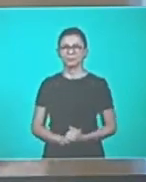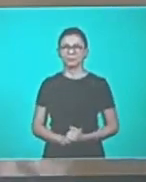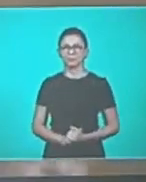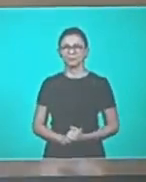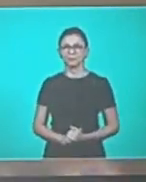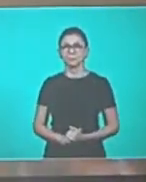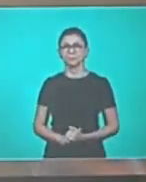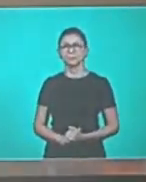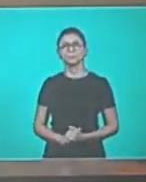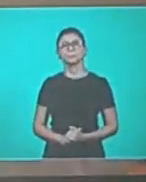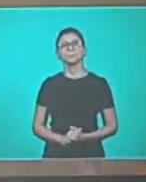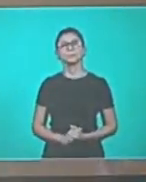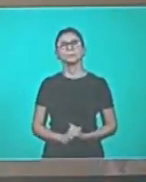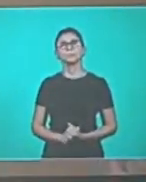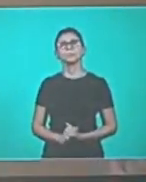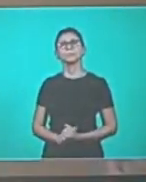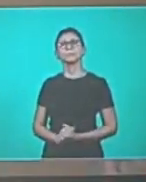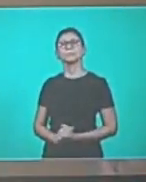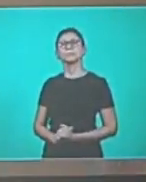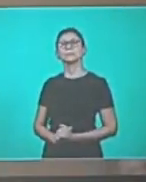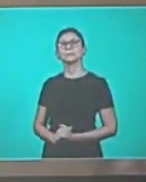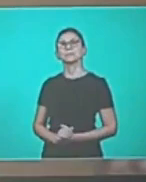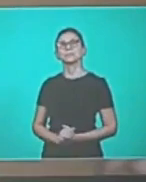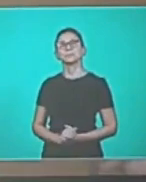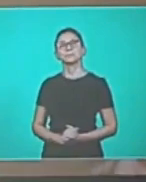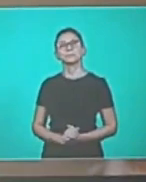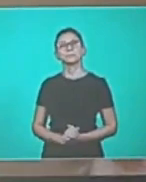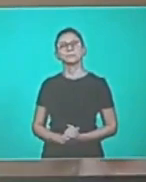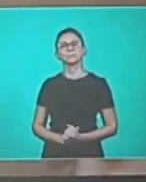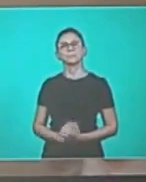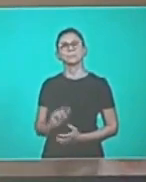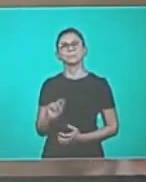several good information we received.